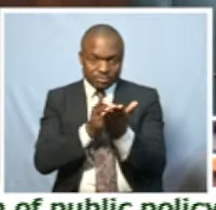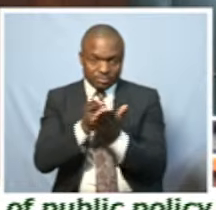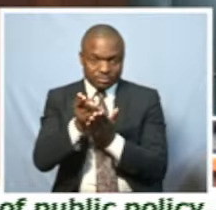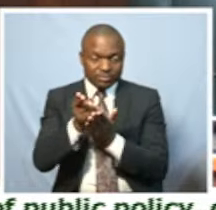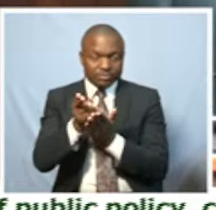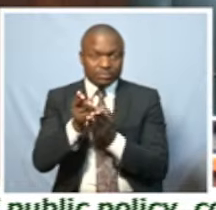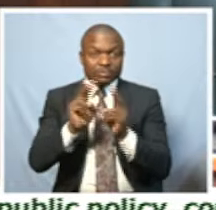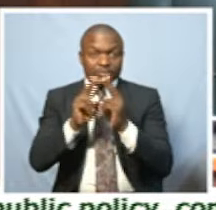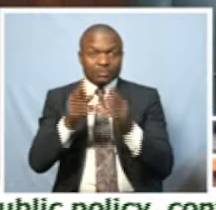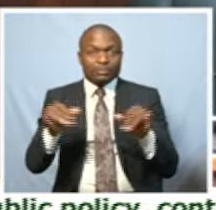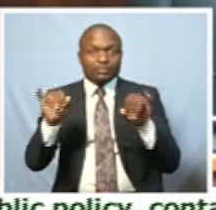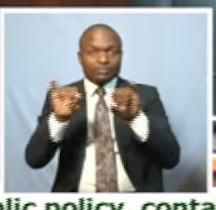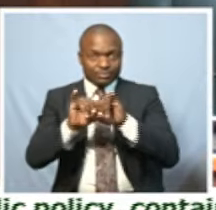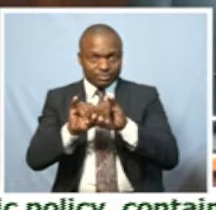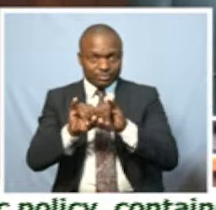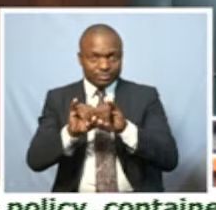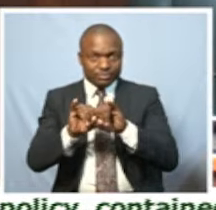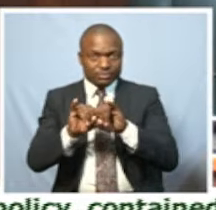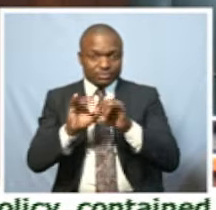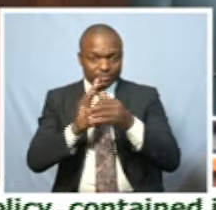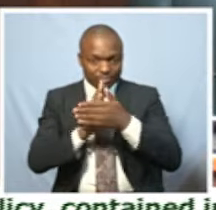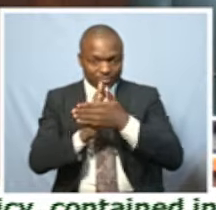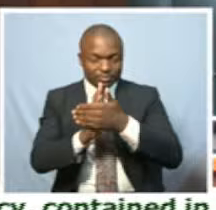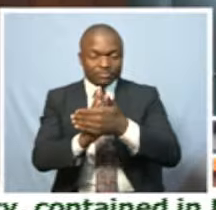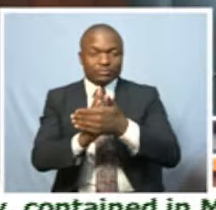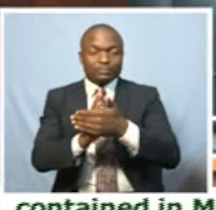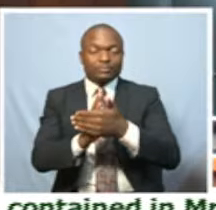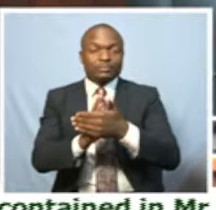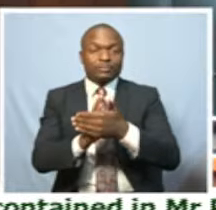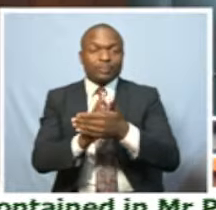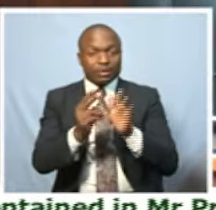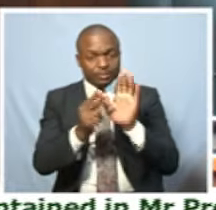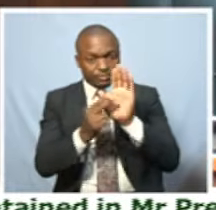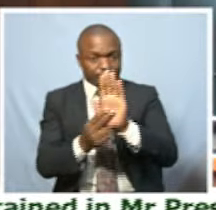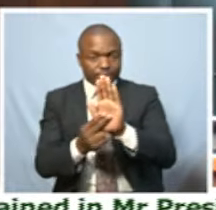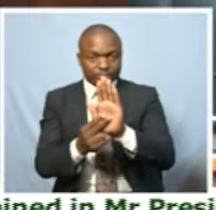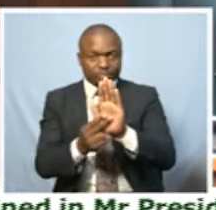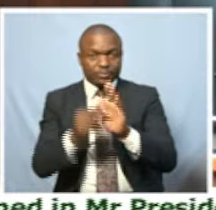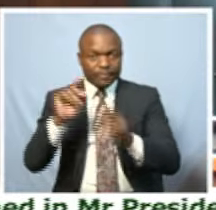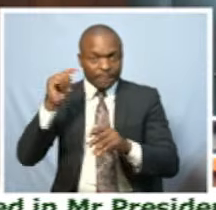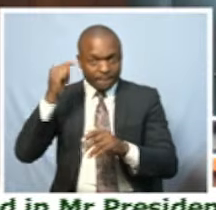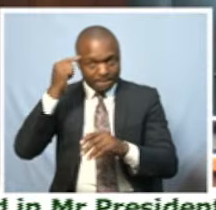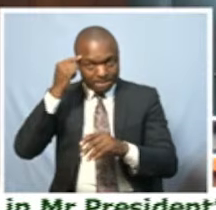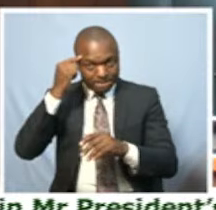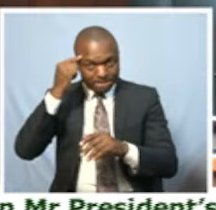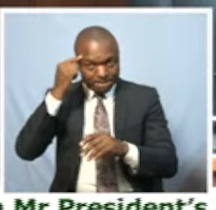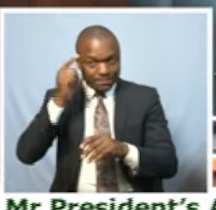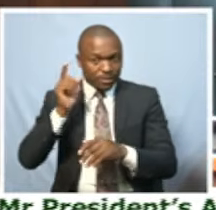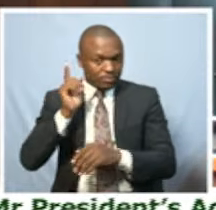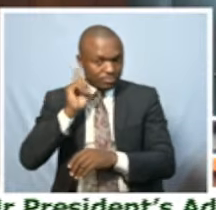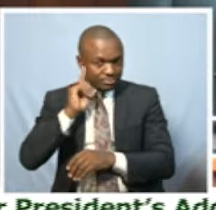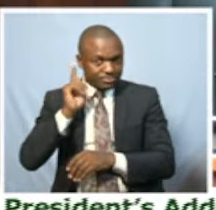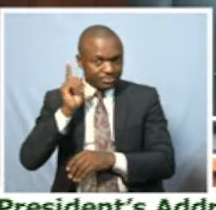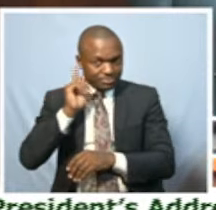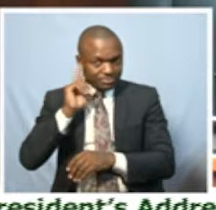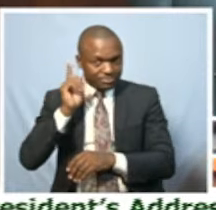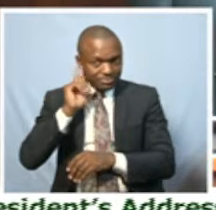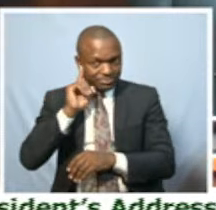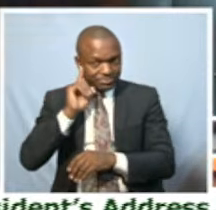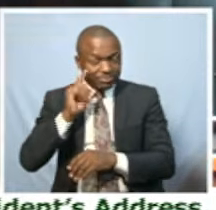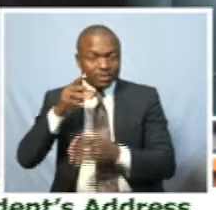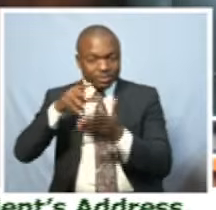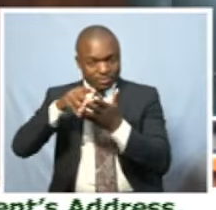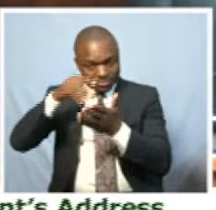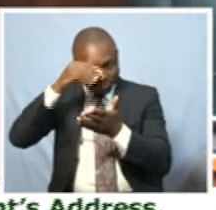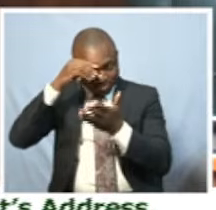is vital in our leadership. It reflects a government that listens,